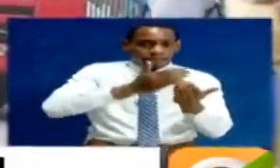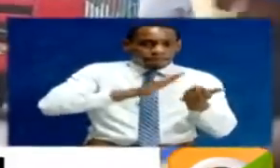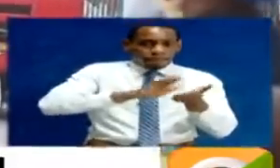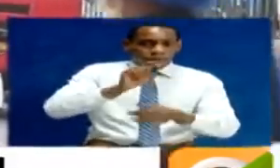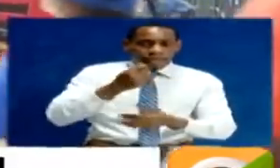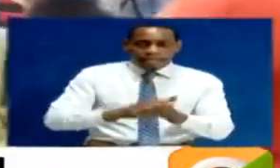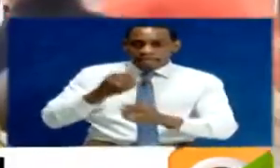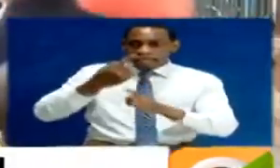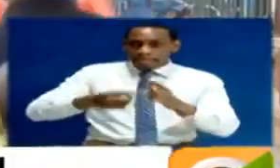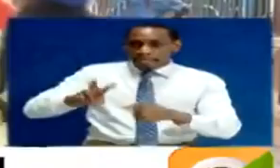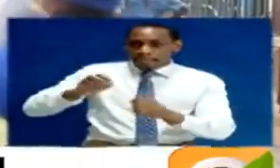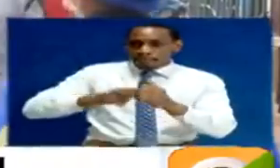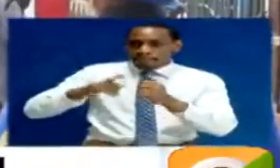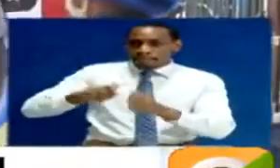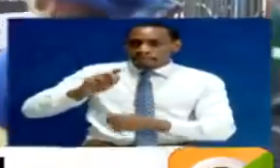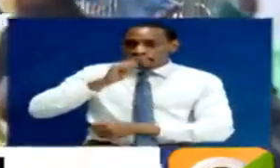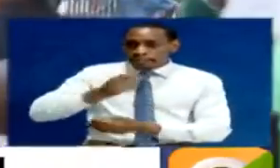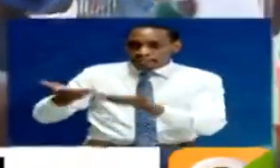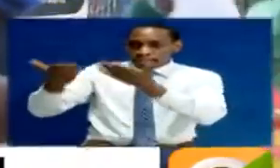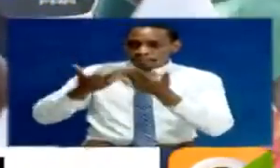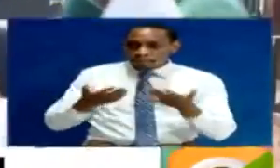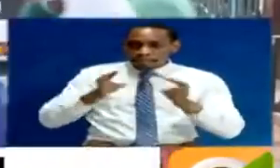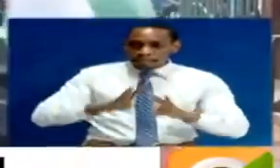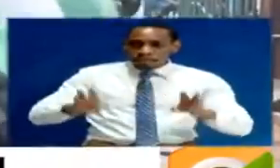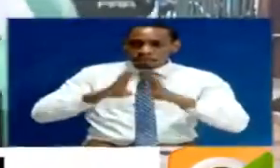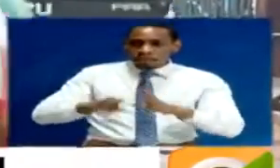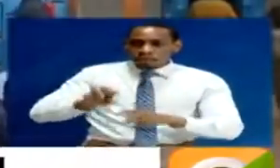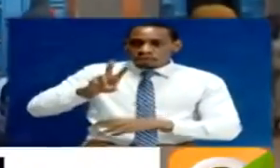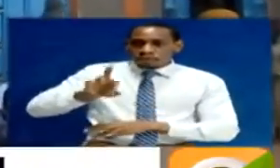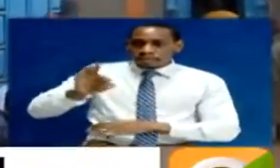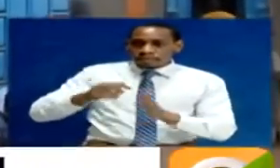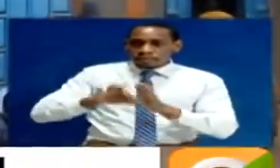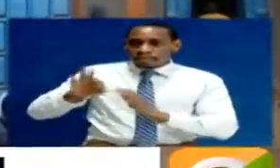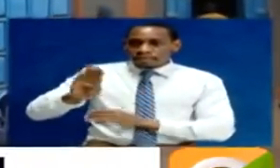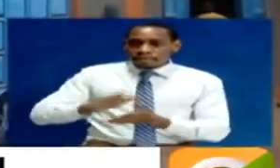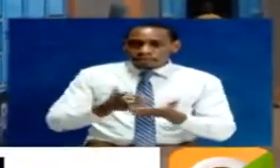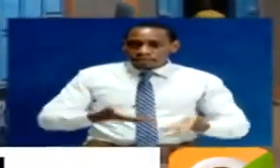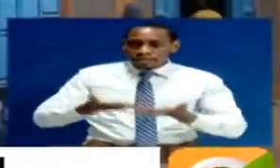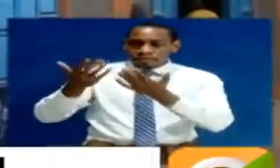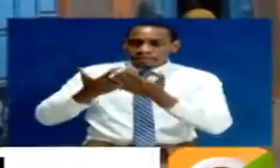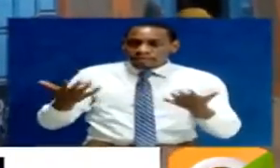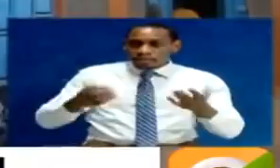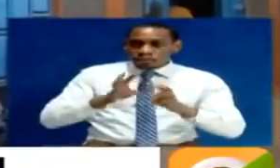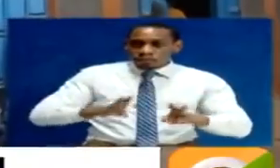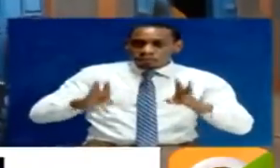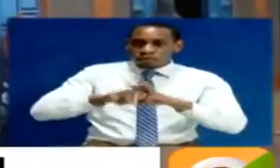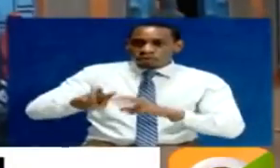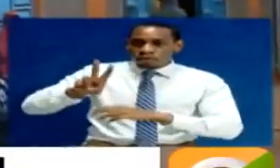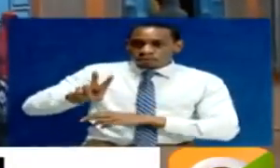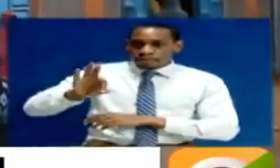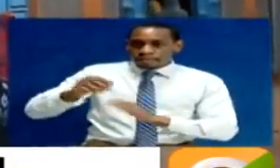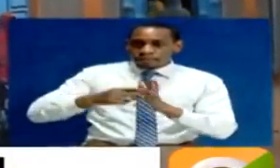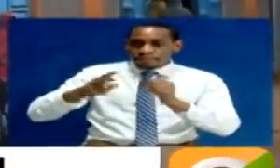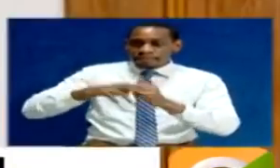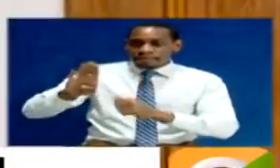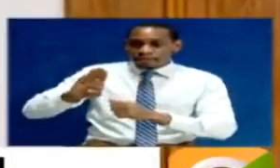In 2017, Tanzania imported goods worth 23.3 billion shillings, while exporting goods worth 23.7